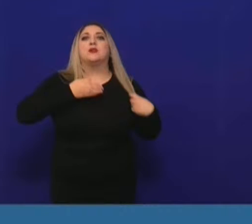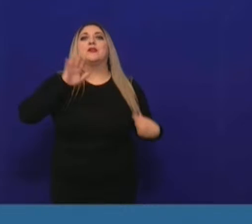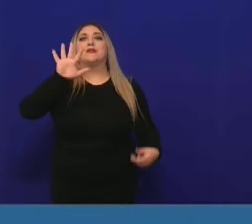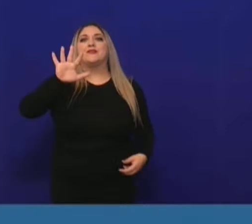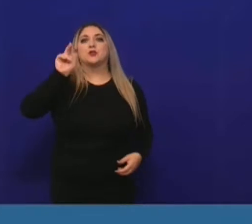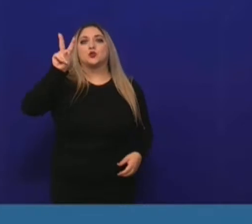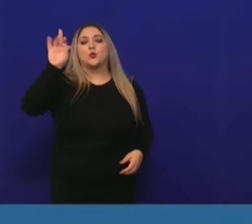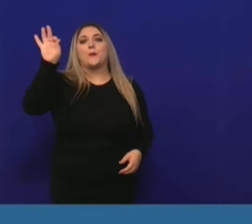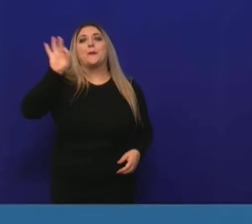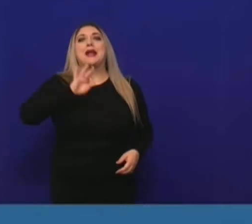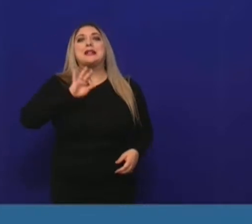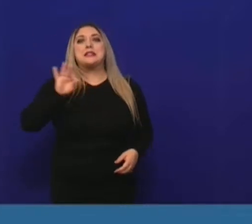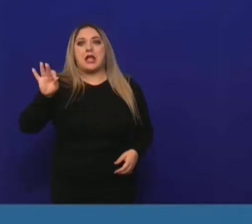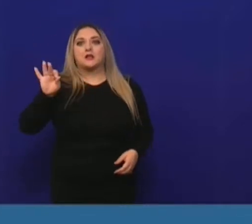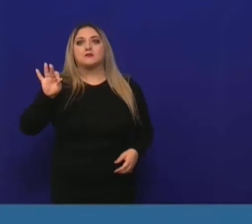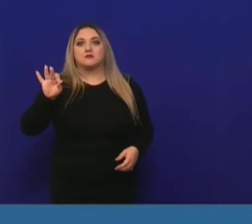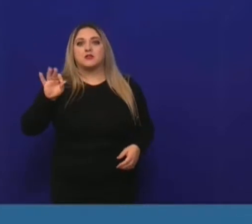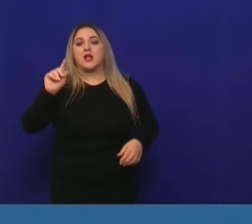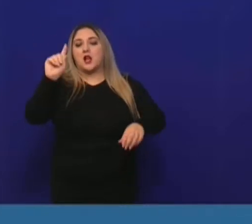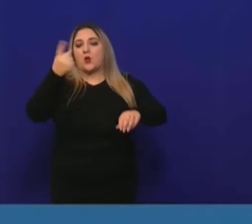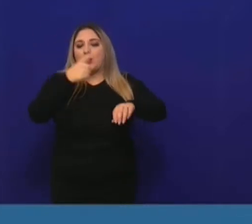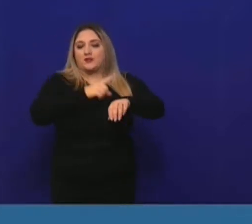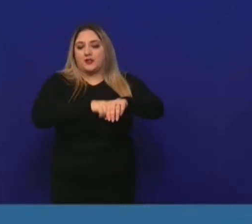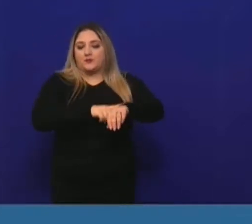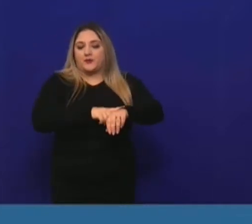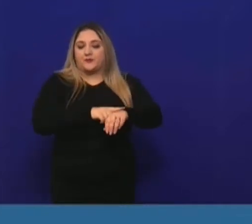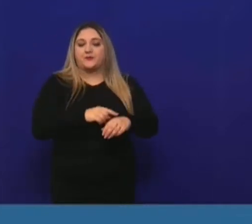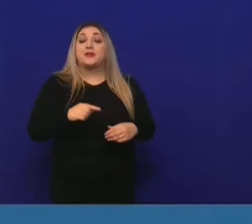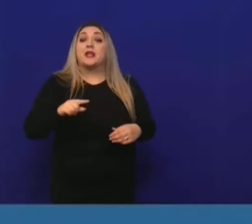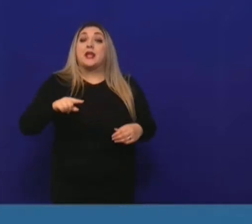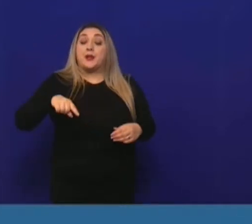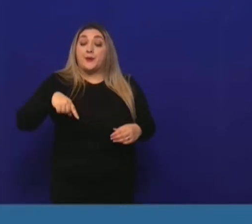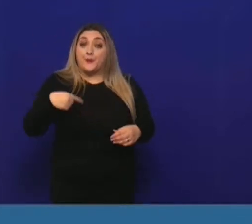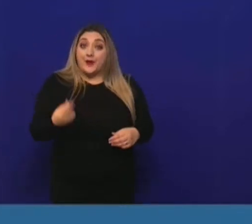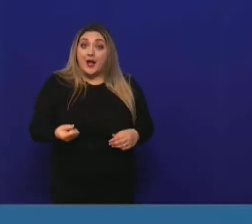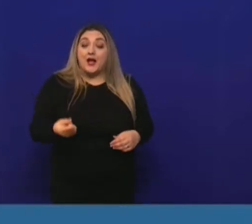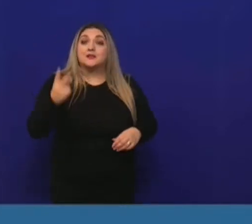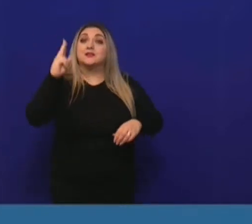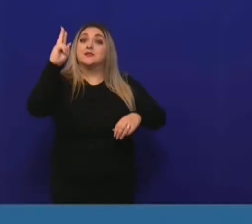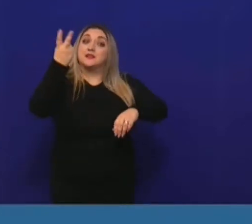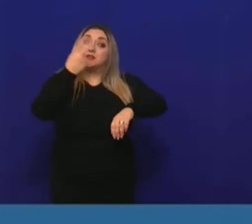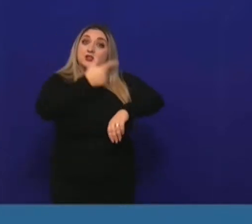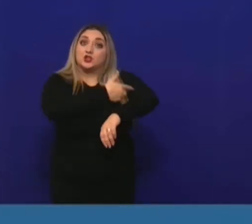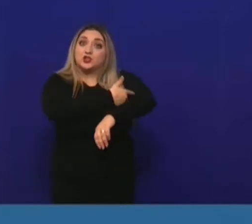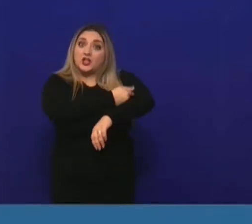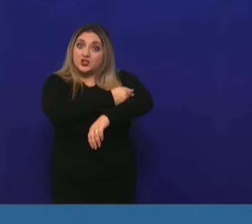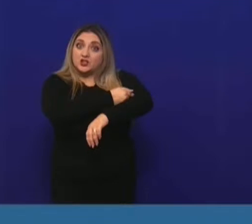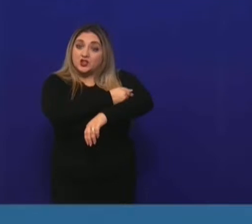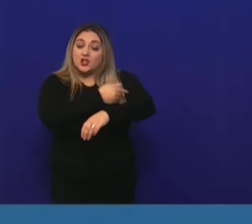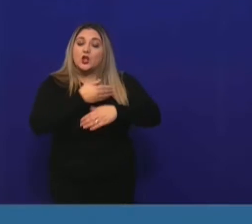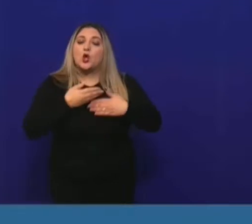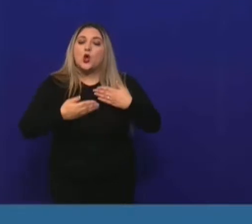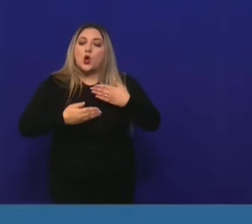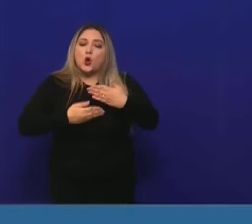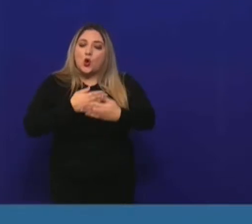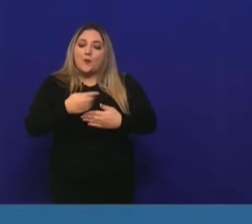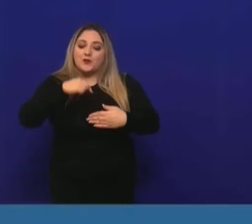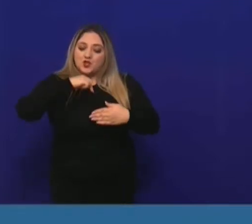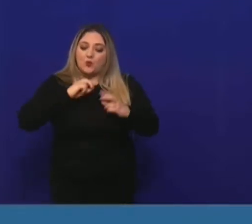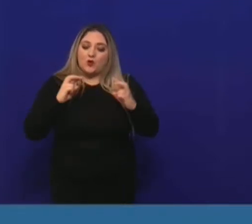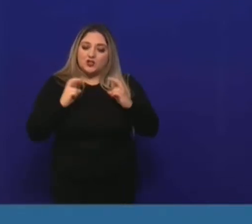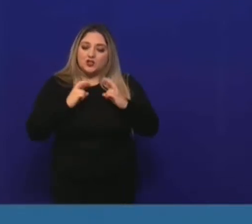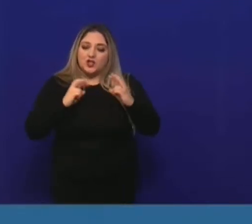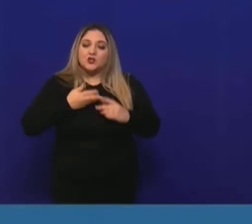52% immunity wara l-ewwel doża. U mbagħad inti meta tieħu it-tieni doża, u mbagħad wara ftit ġranet